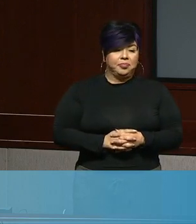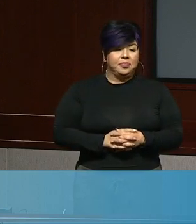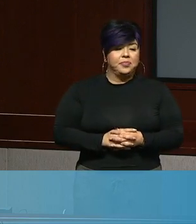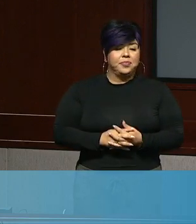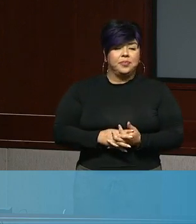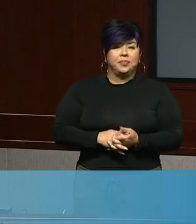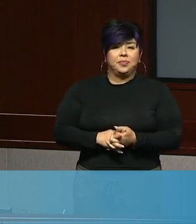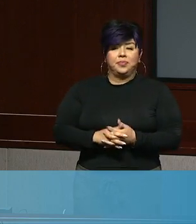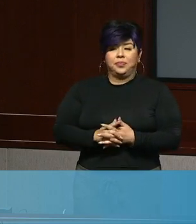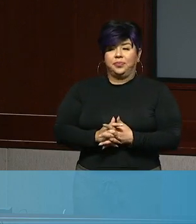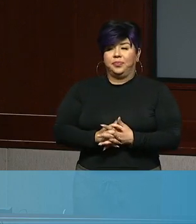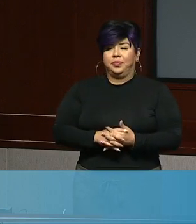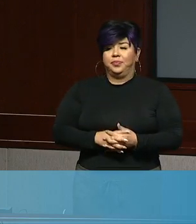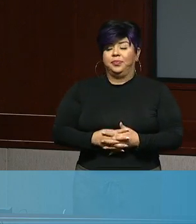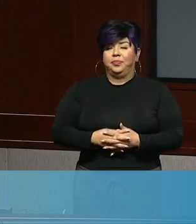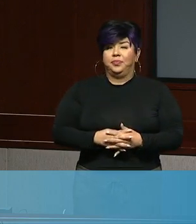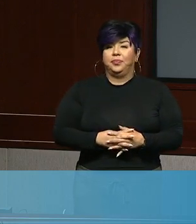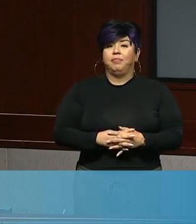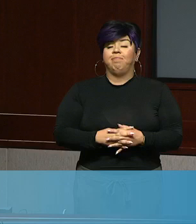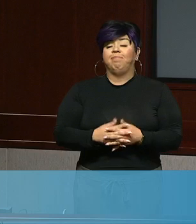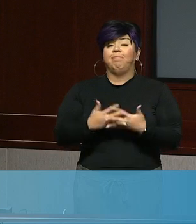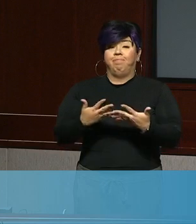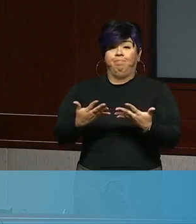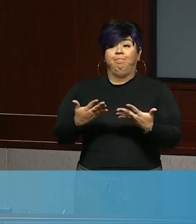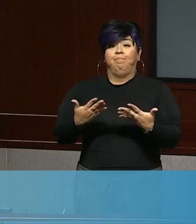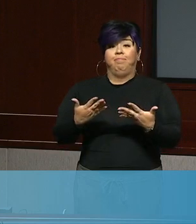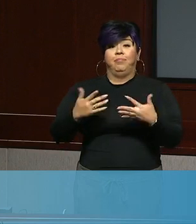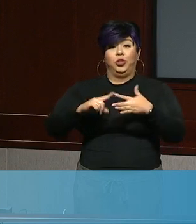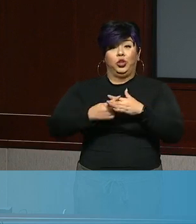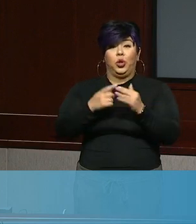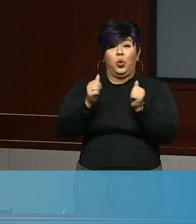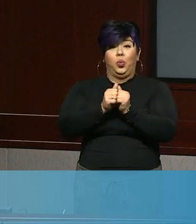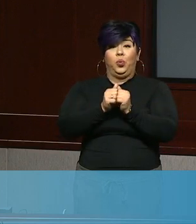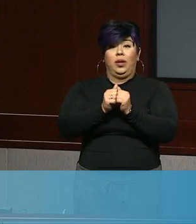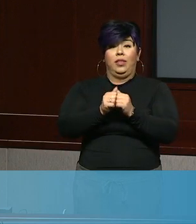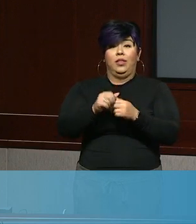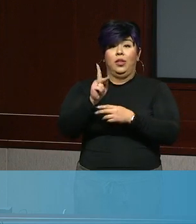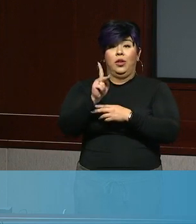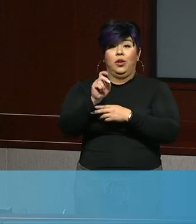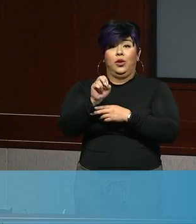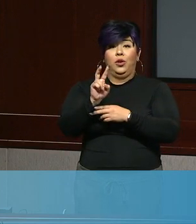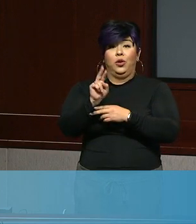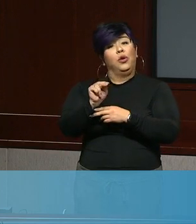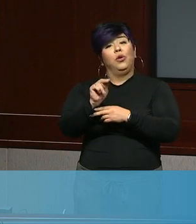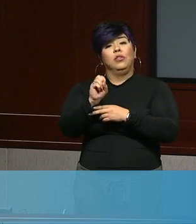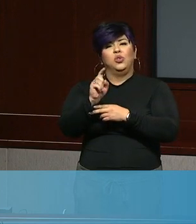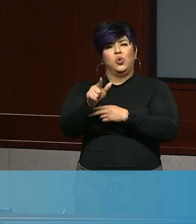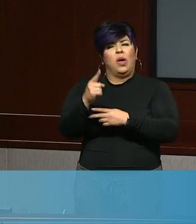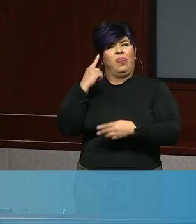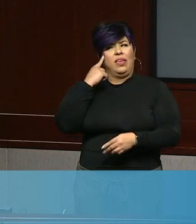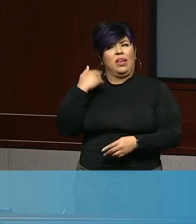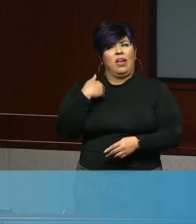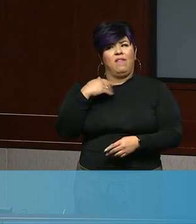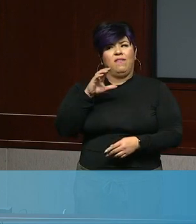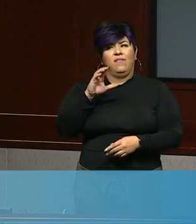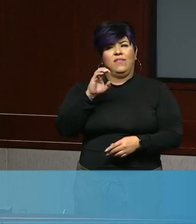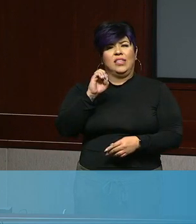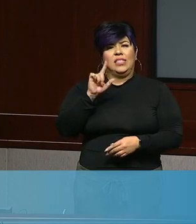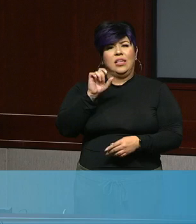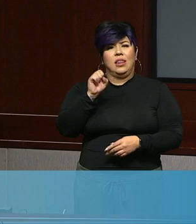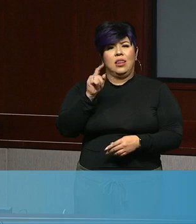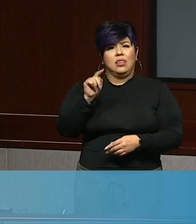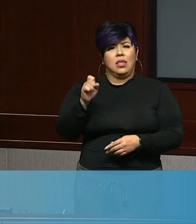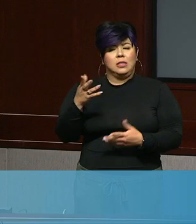and moving along. So with that, our first outlet is Kern Soul. I believe we have Celeste on the line.